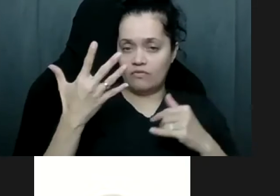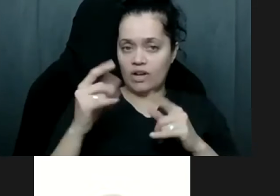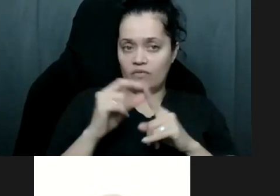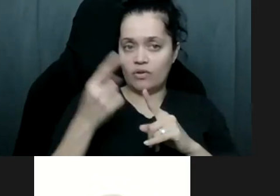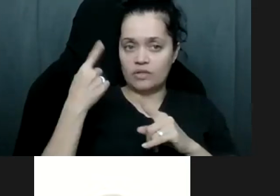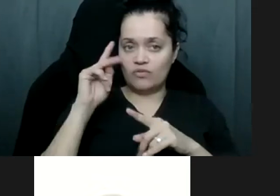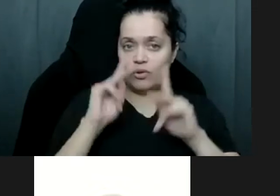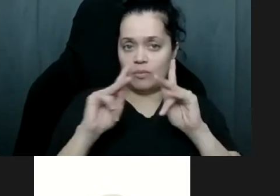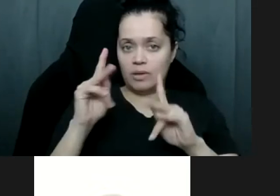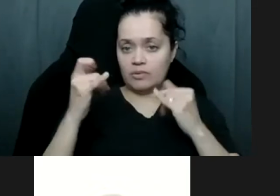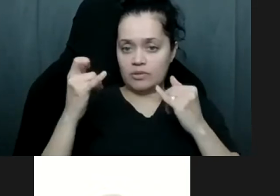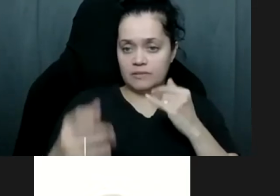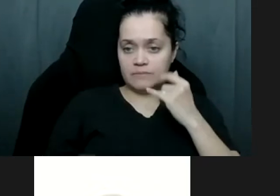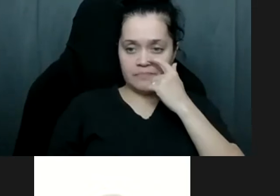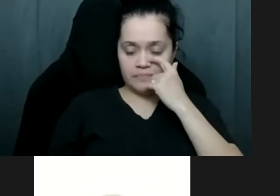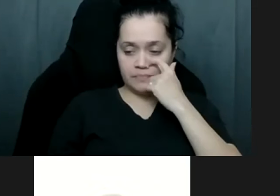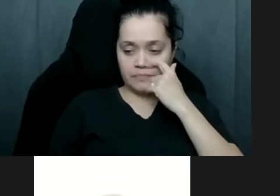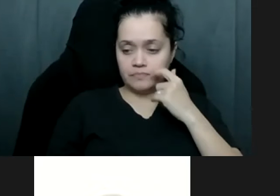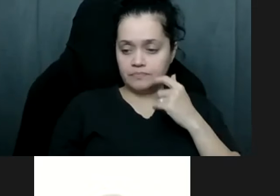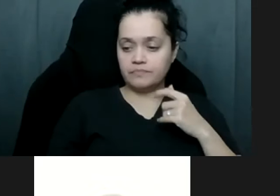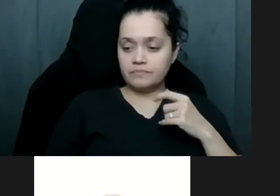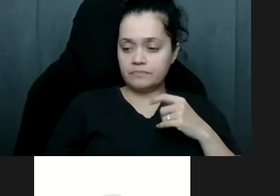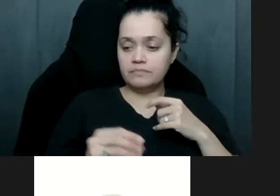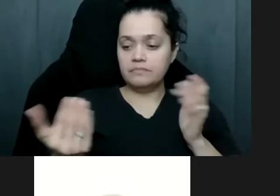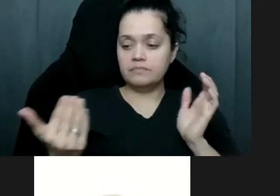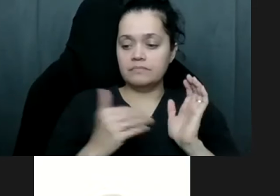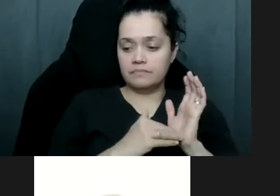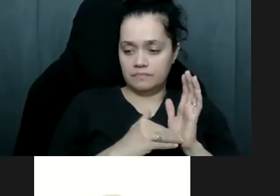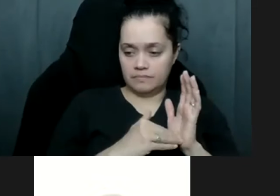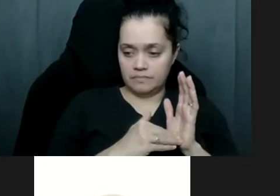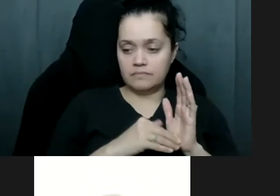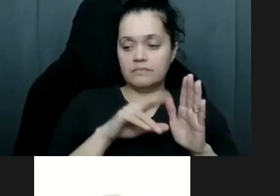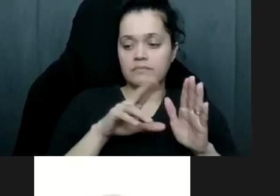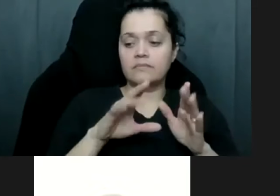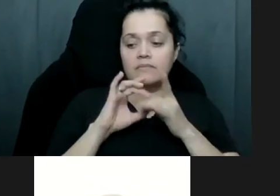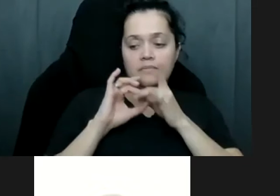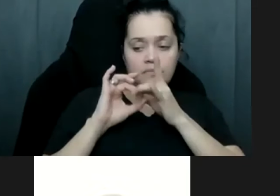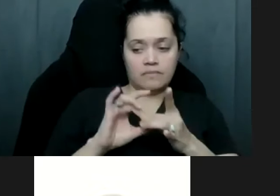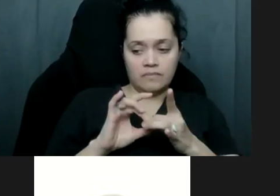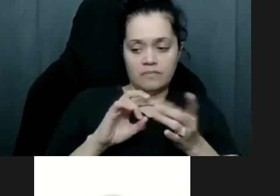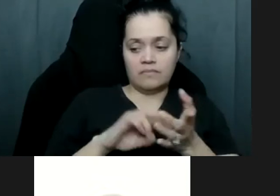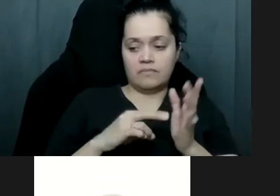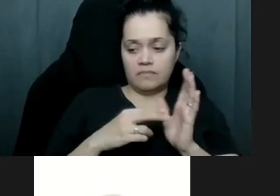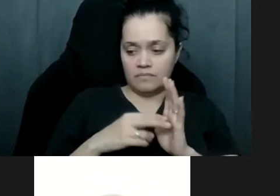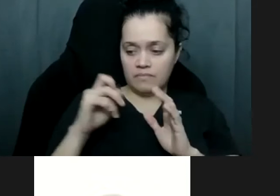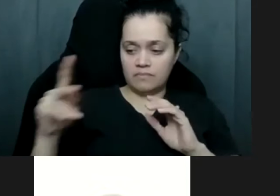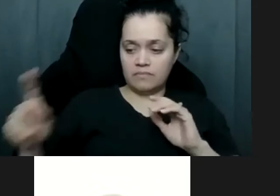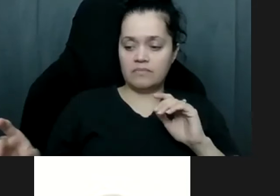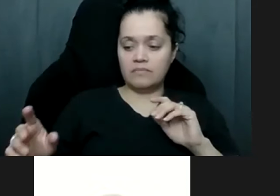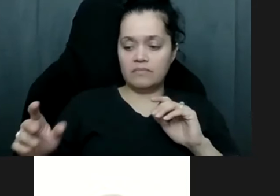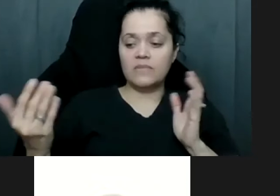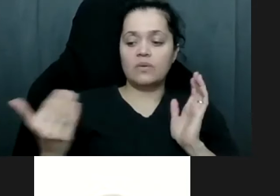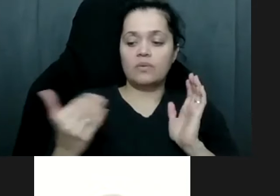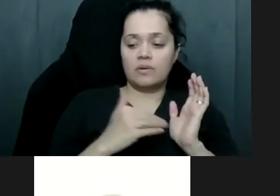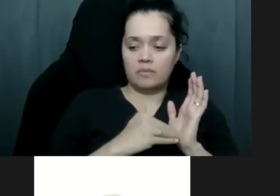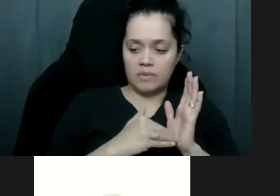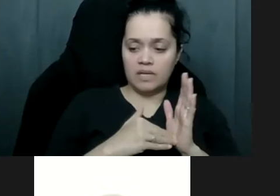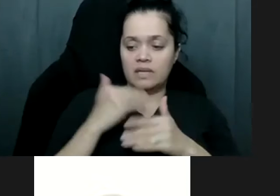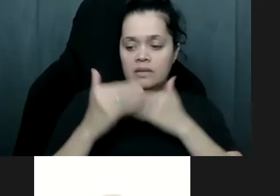words for people. And again, their corresponding meanings. So we're going to repeat